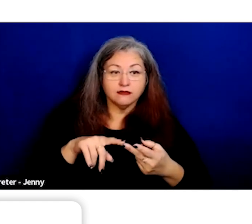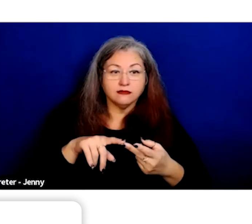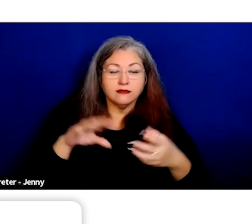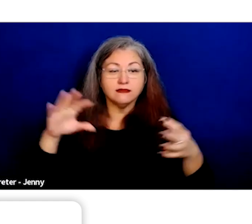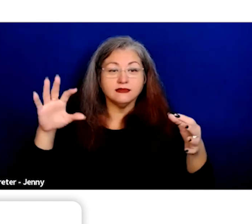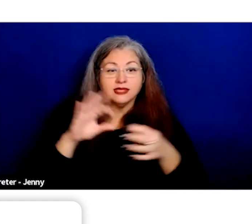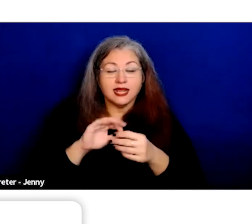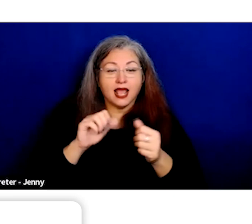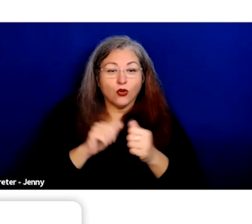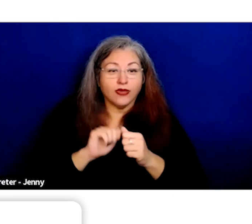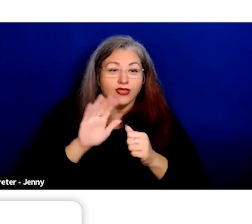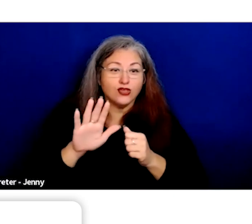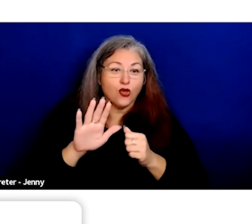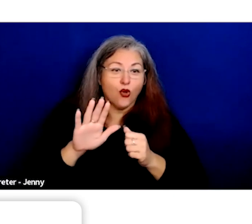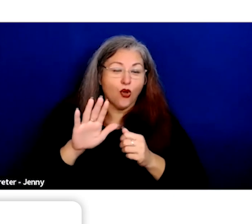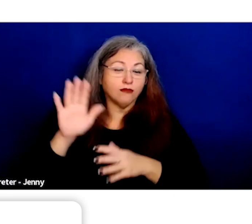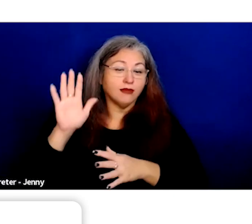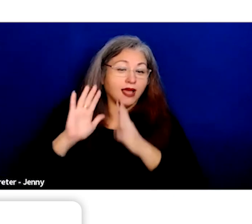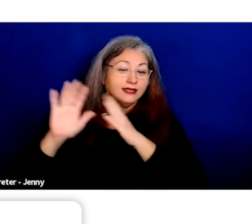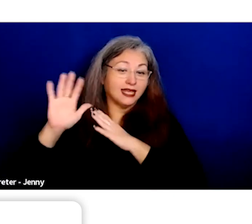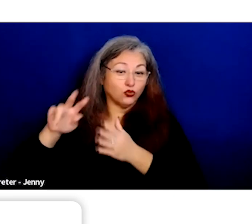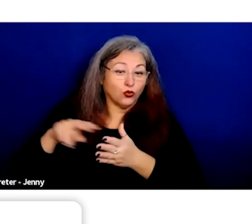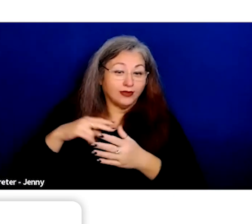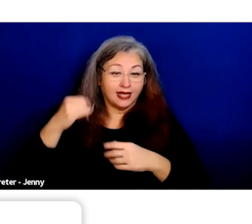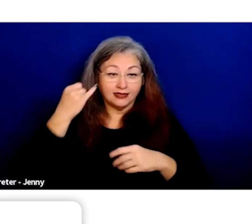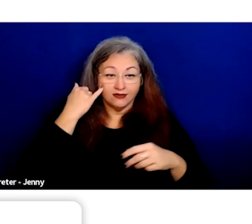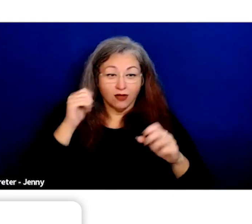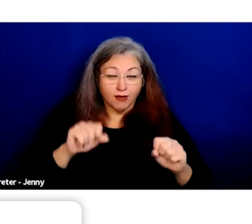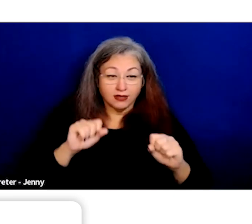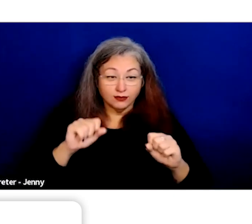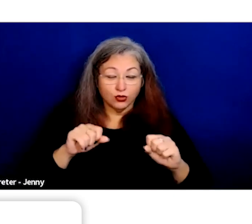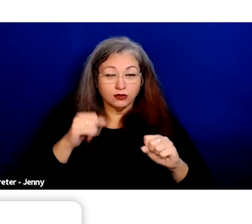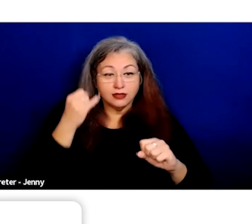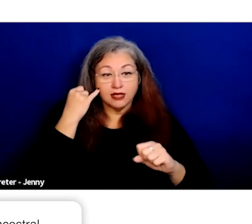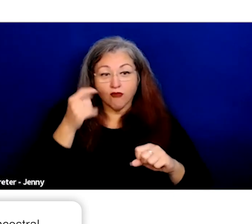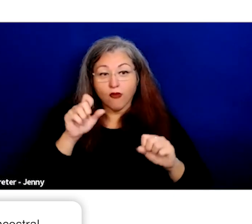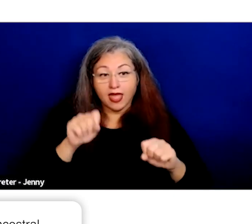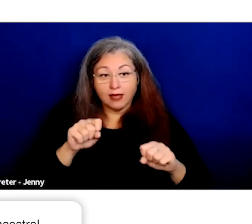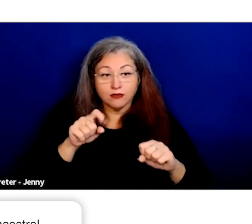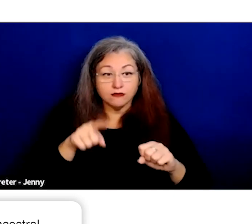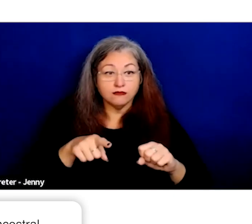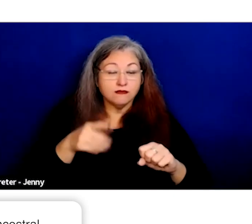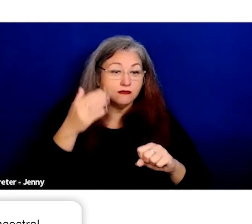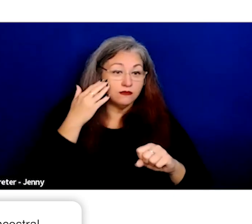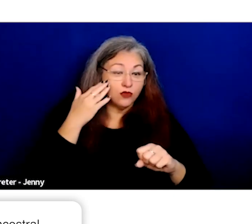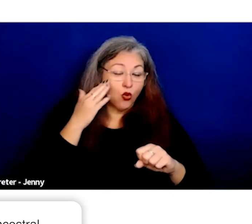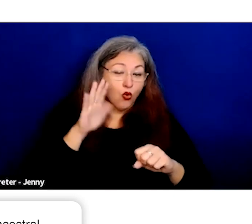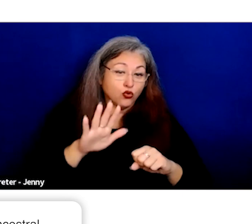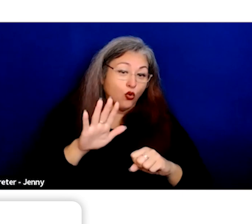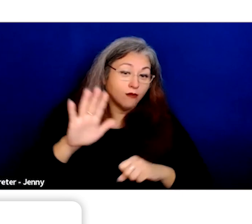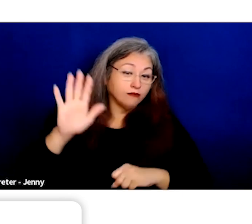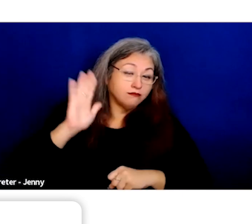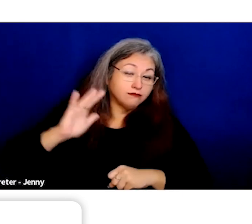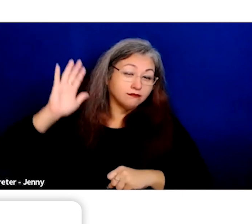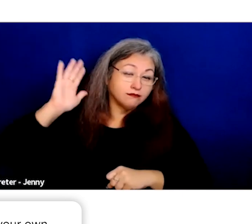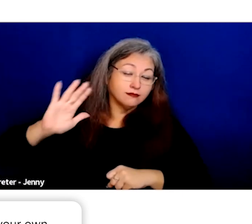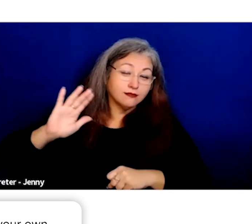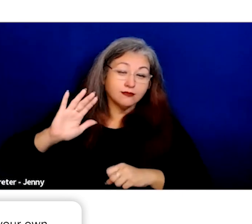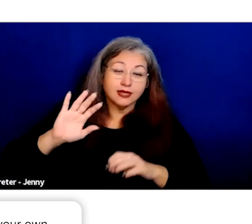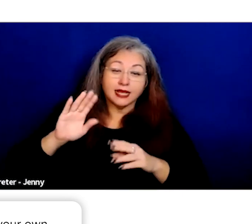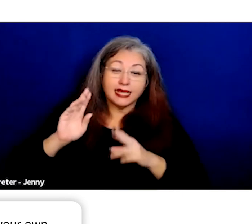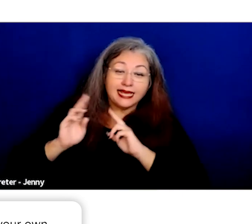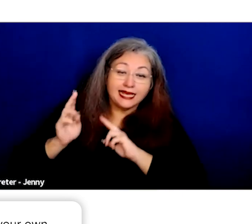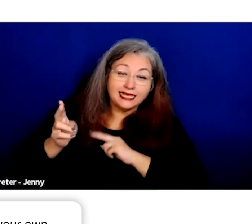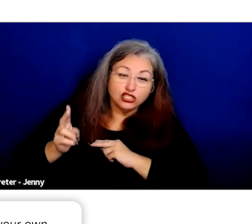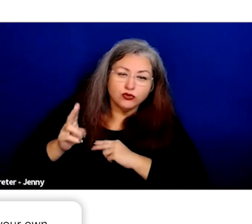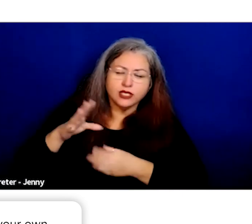your ancestral dances if you can do that, if you know your ancestral history. Learn